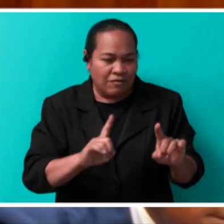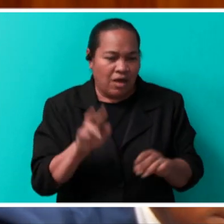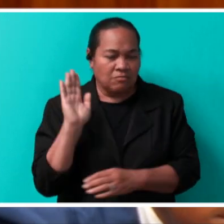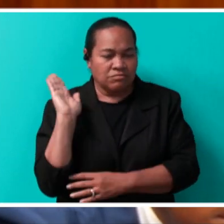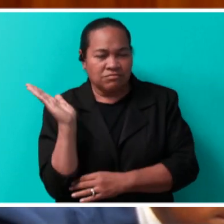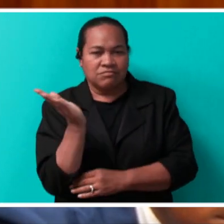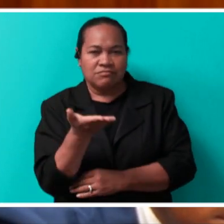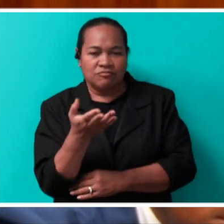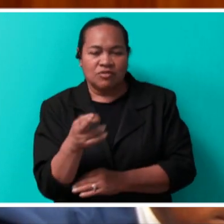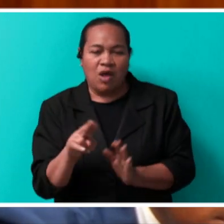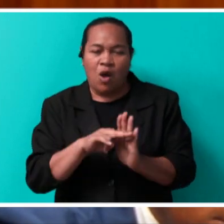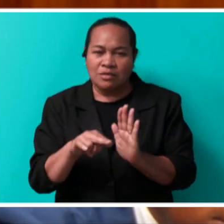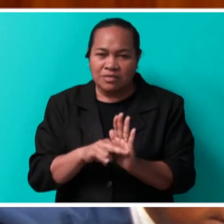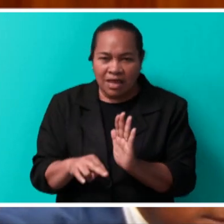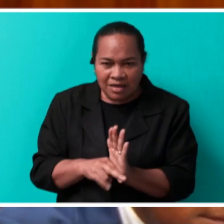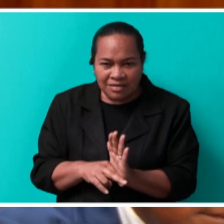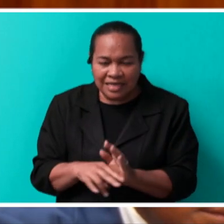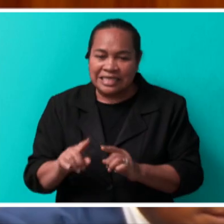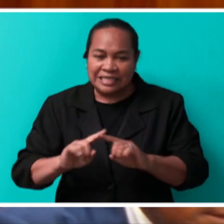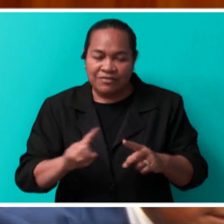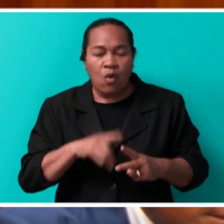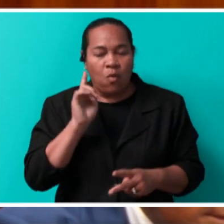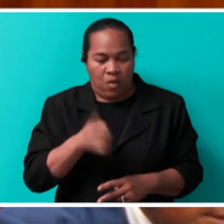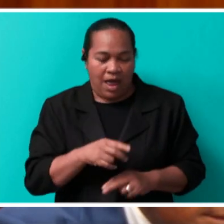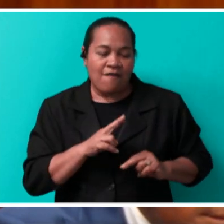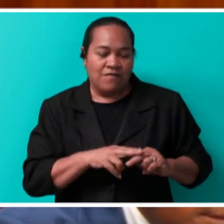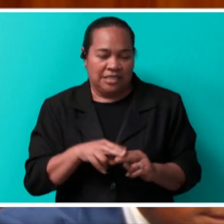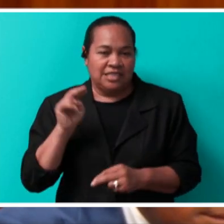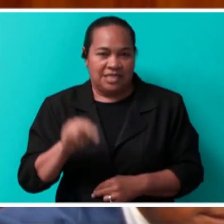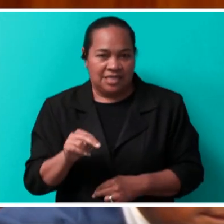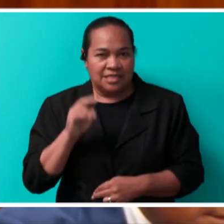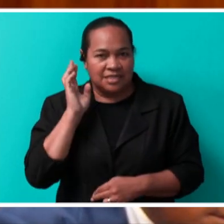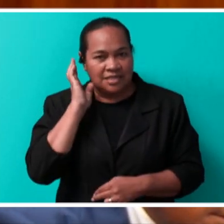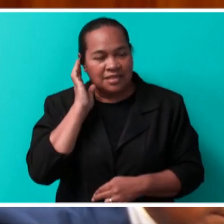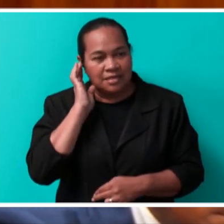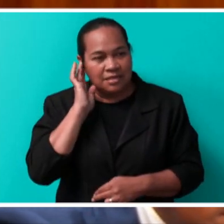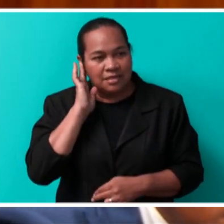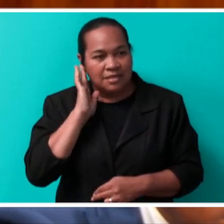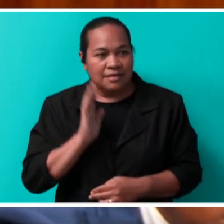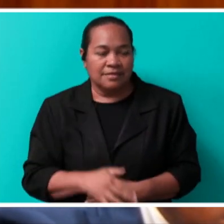etc. These are what Fiji needs, Mr. Speaker, sir.